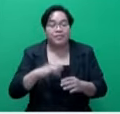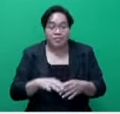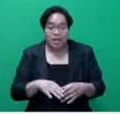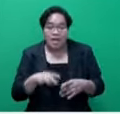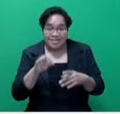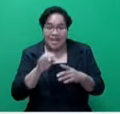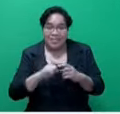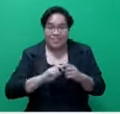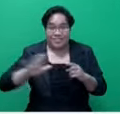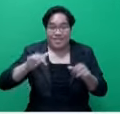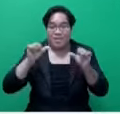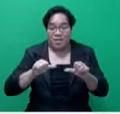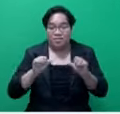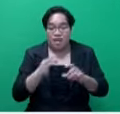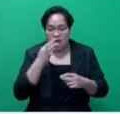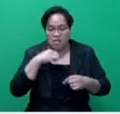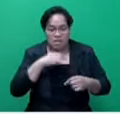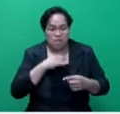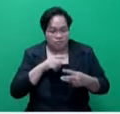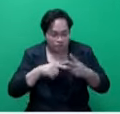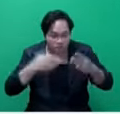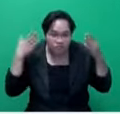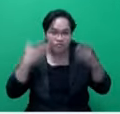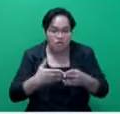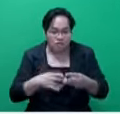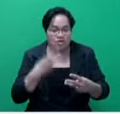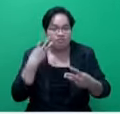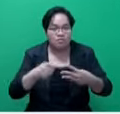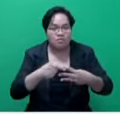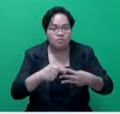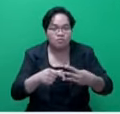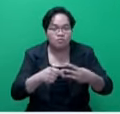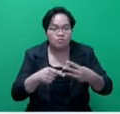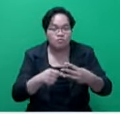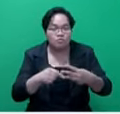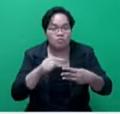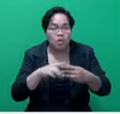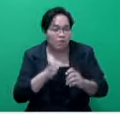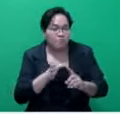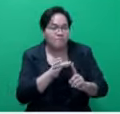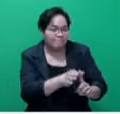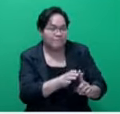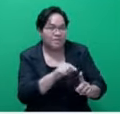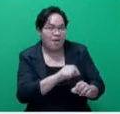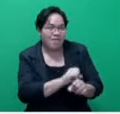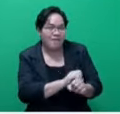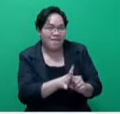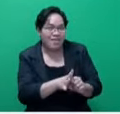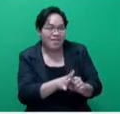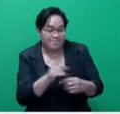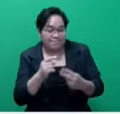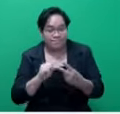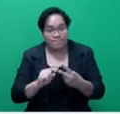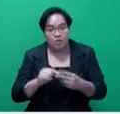focus our attention on 3 areas for action. These are the containment of COVID-19, the rebuilding